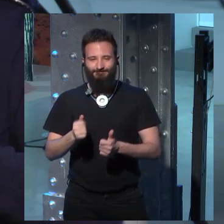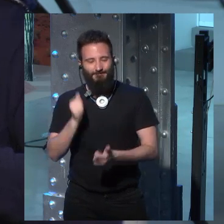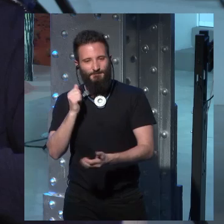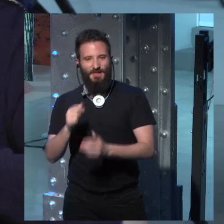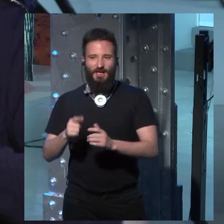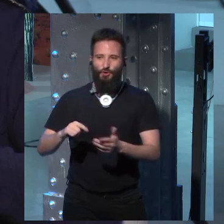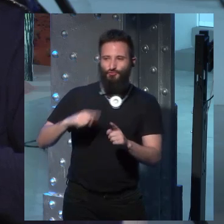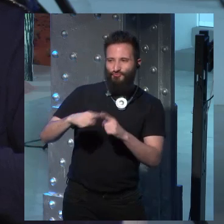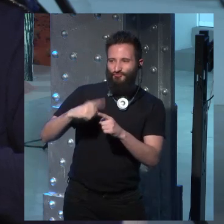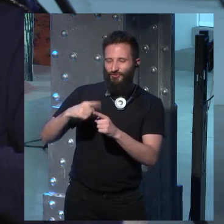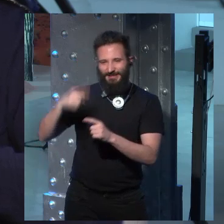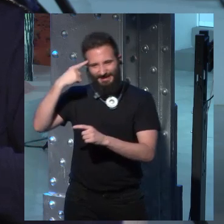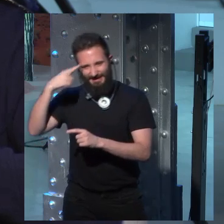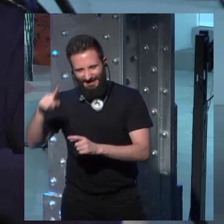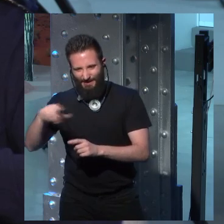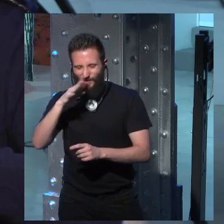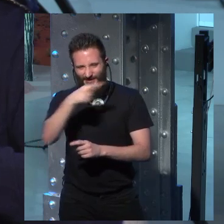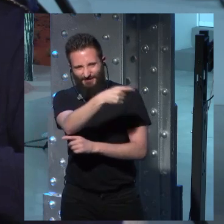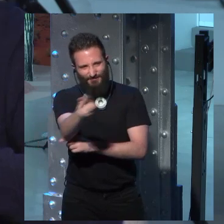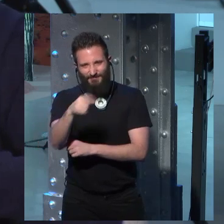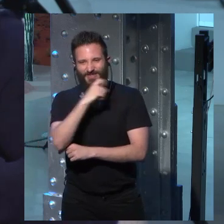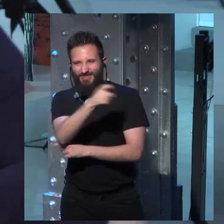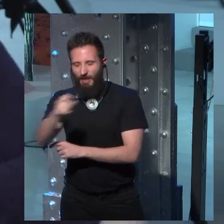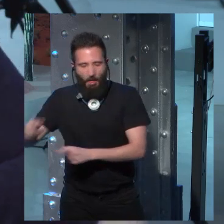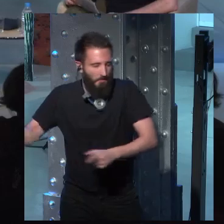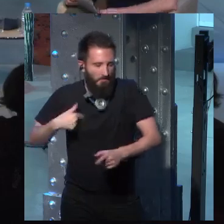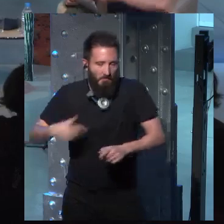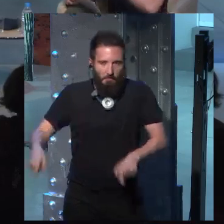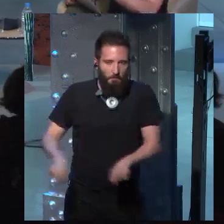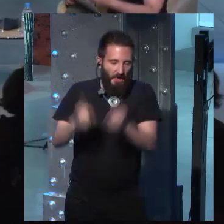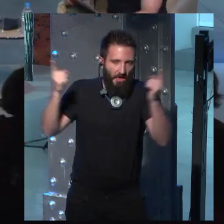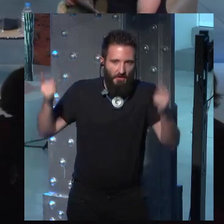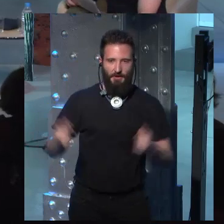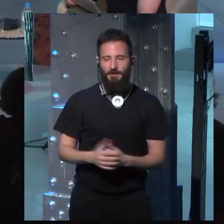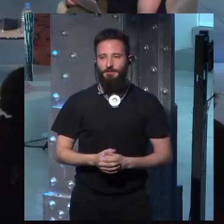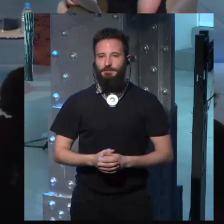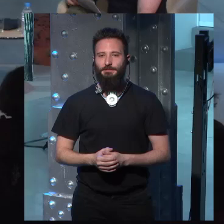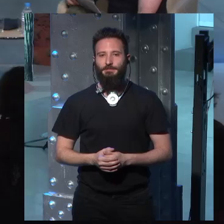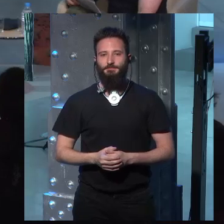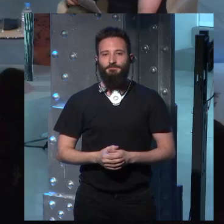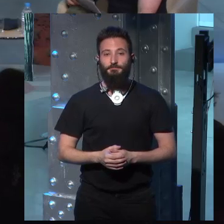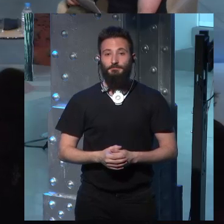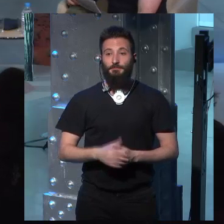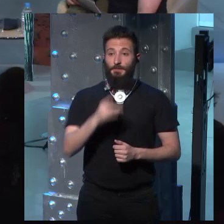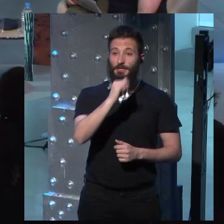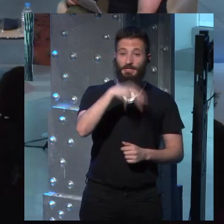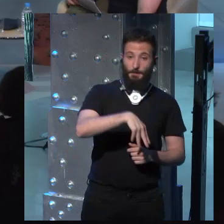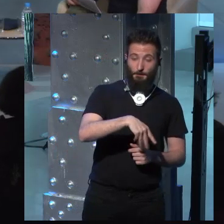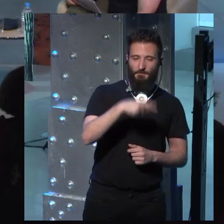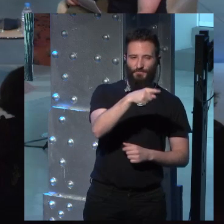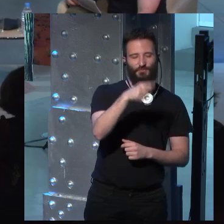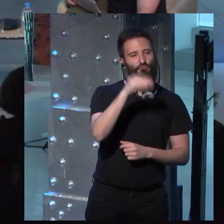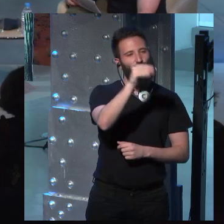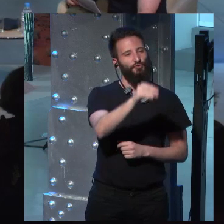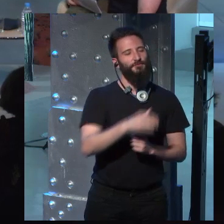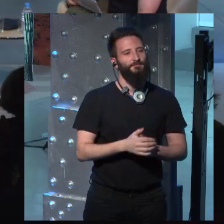just says, I don't care. And let's talk about Kim now. We know a lot of things about her, but of course we don't know everything. I would like